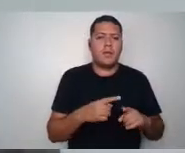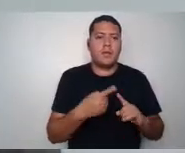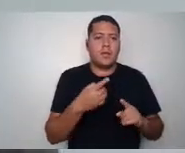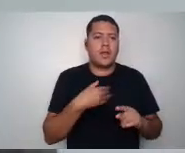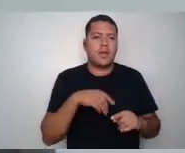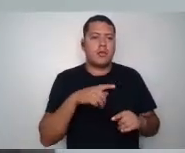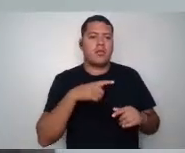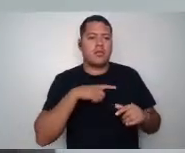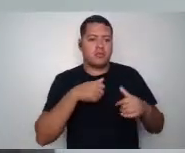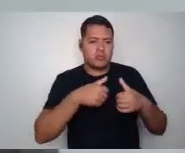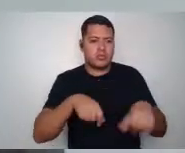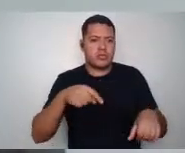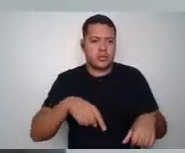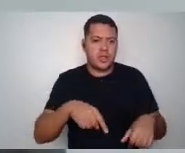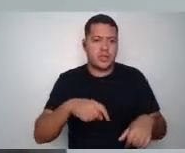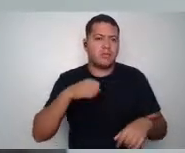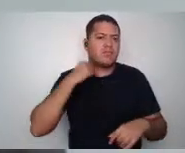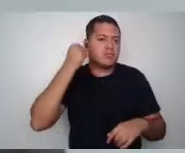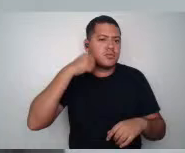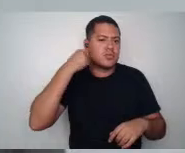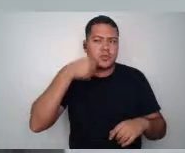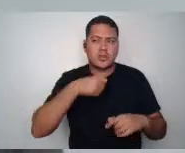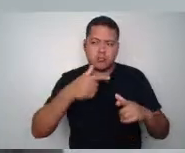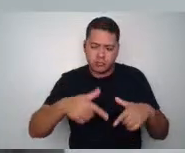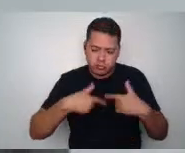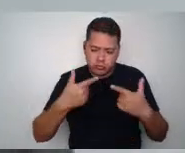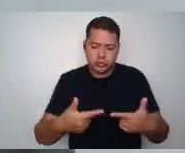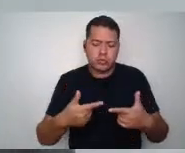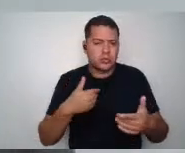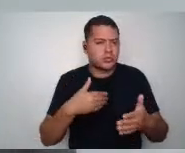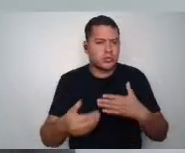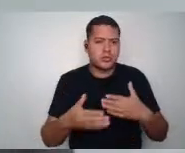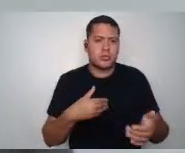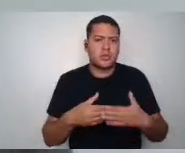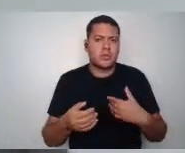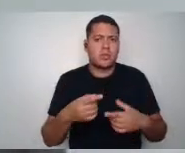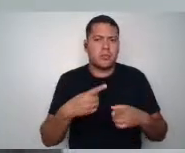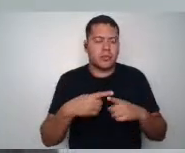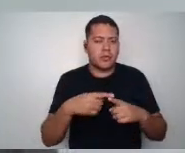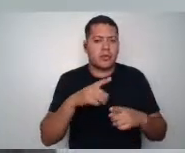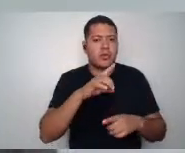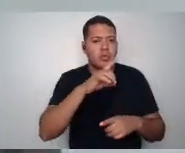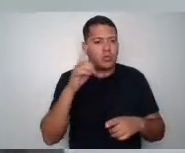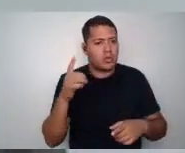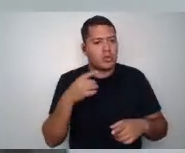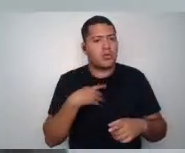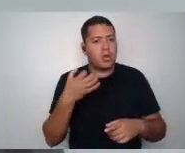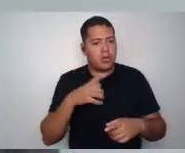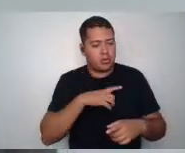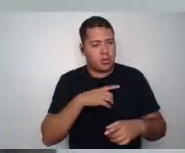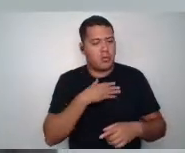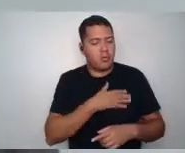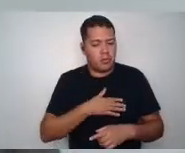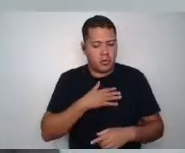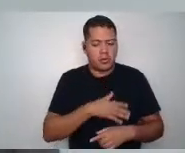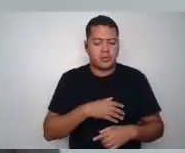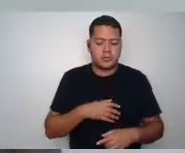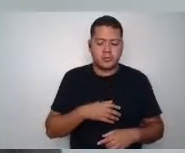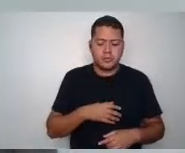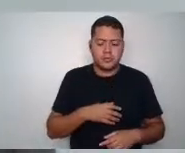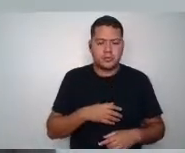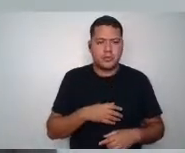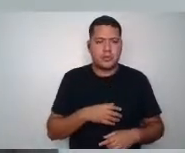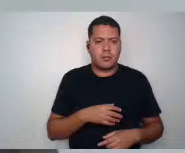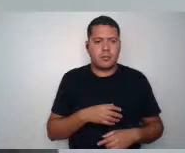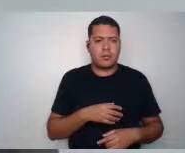or wherever fighting so that one day I have the pleasure and the